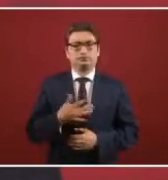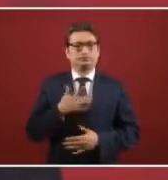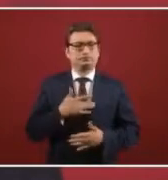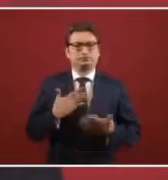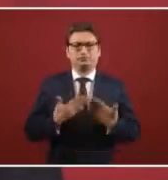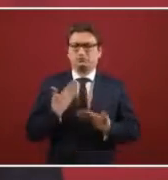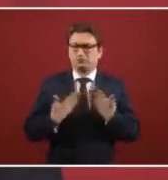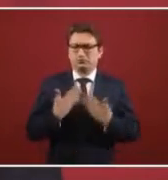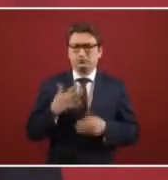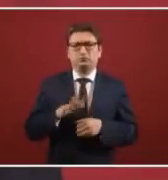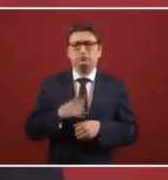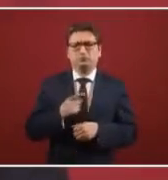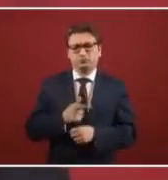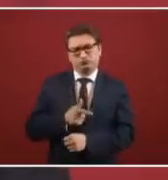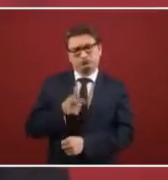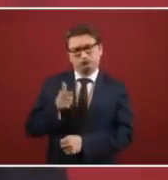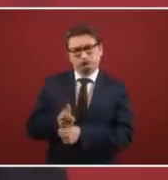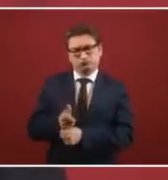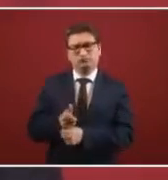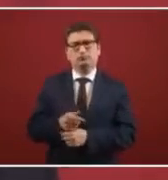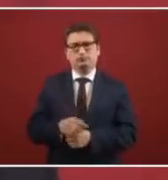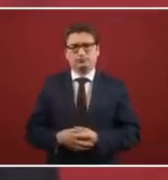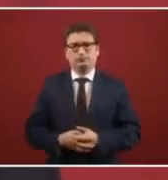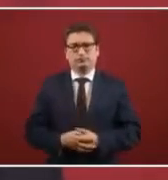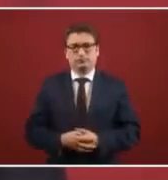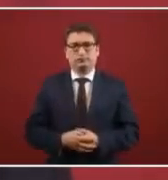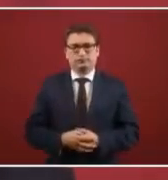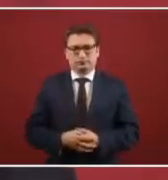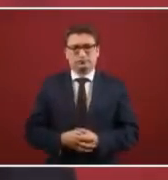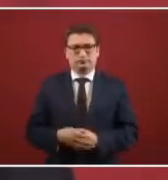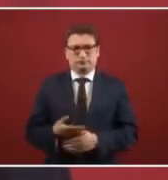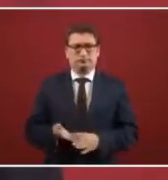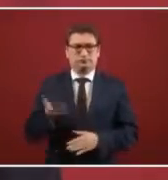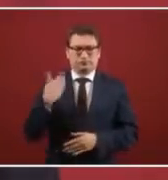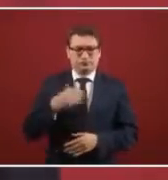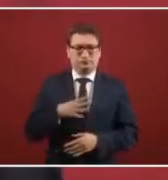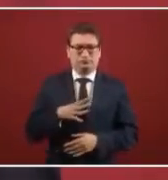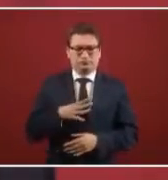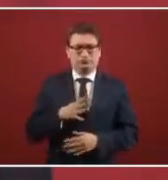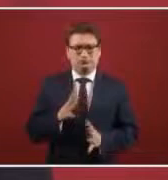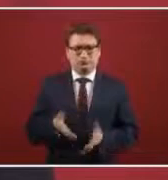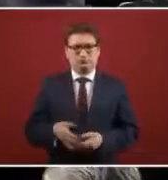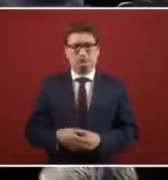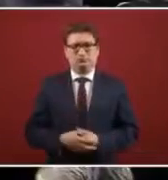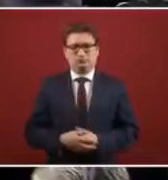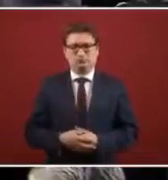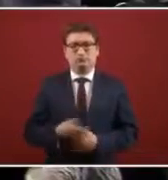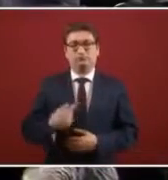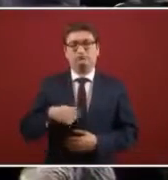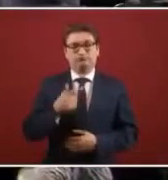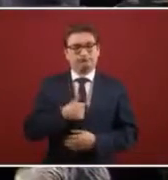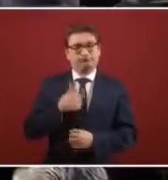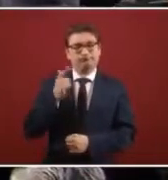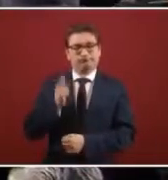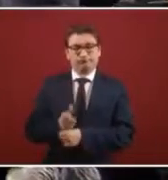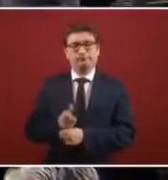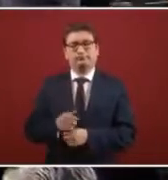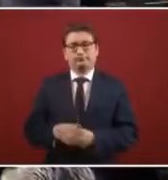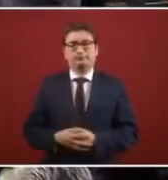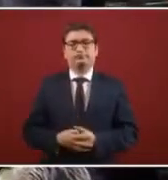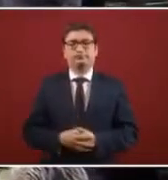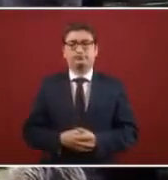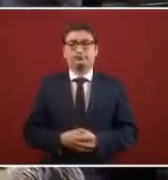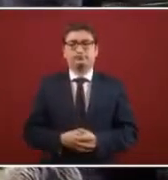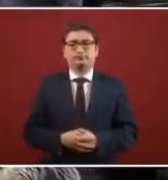encontrado finding existía, what nos existed, enteramos and we